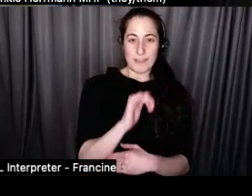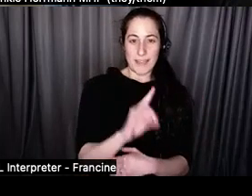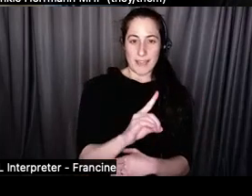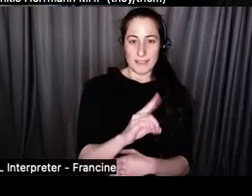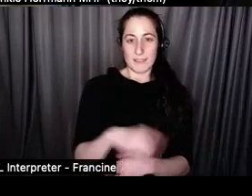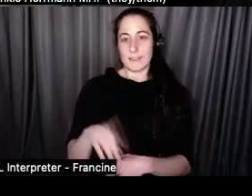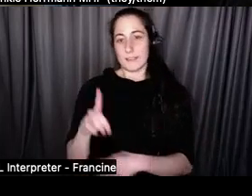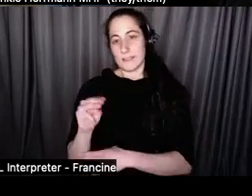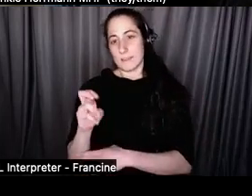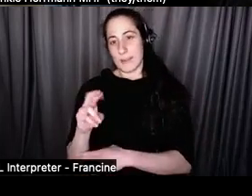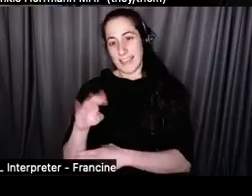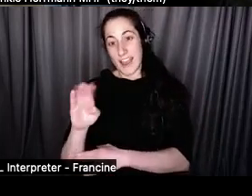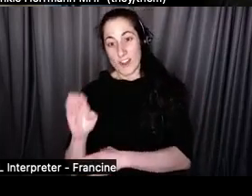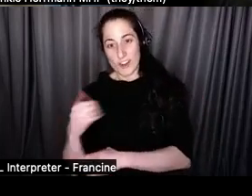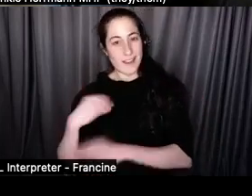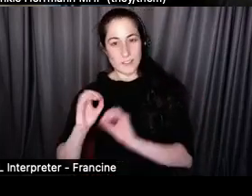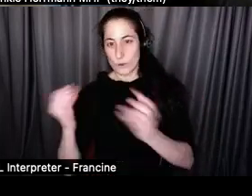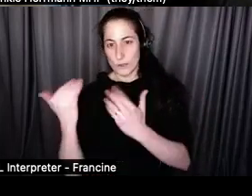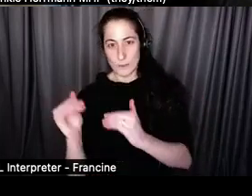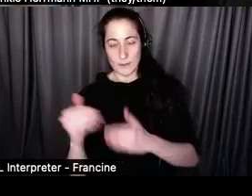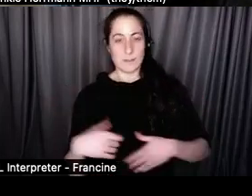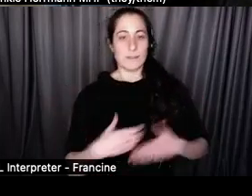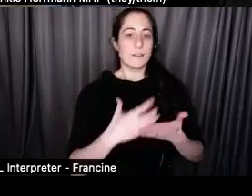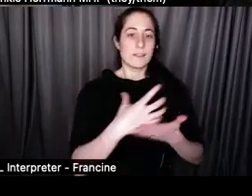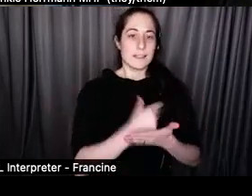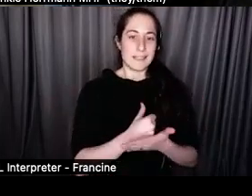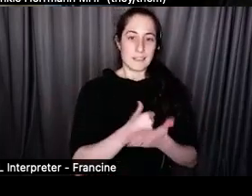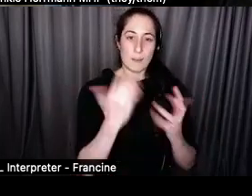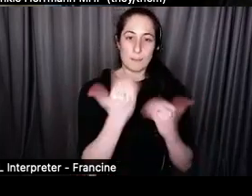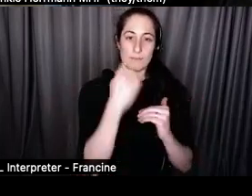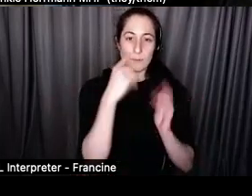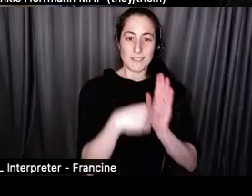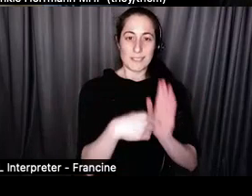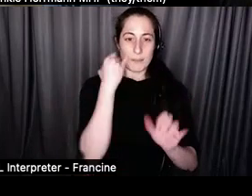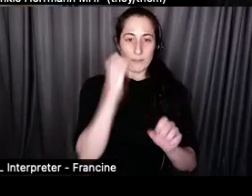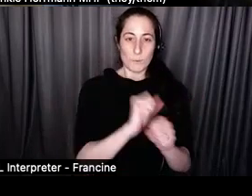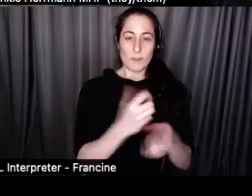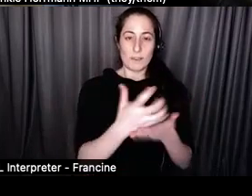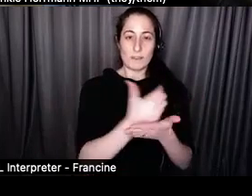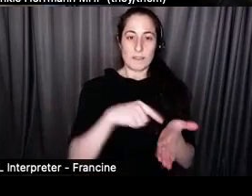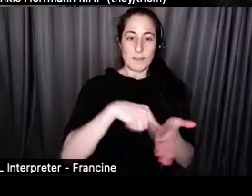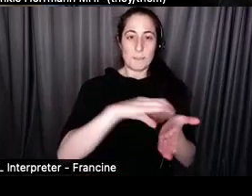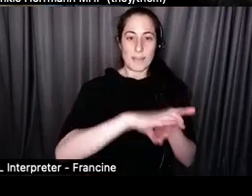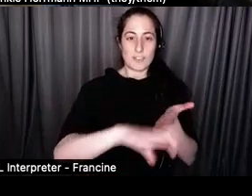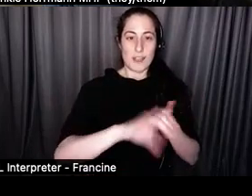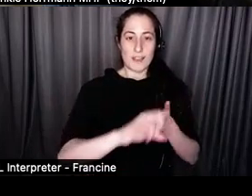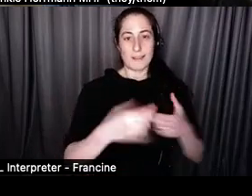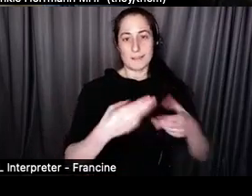resource limit. Income limit would be something like if you are working a job and you receive a paycheck, that would be